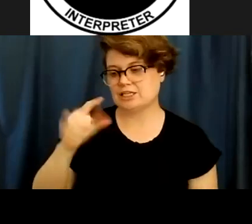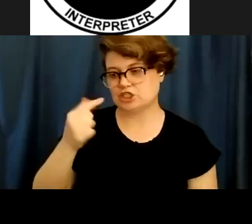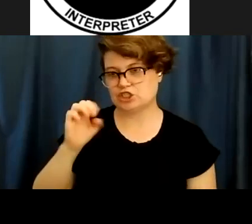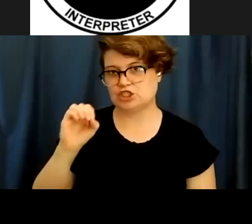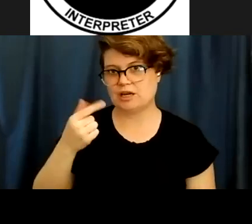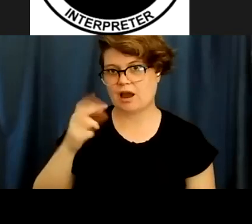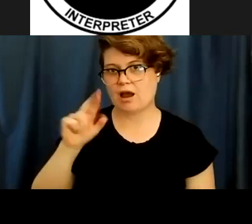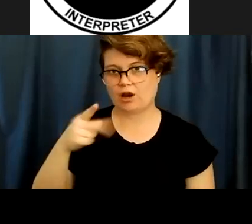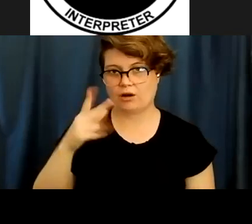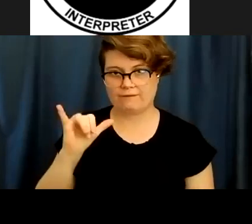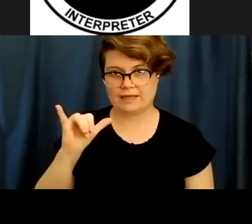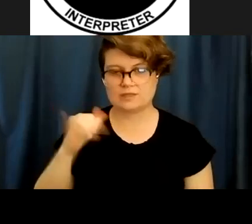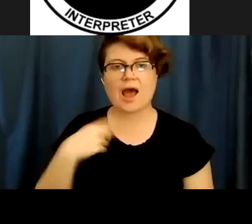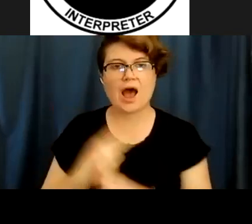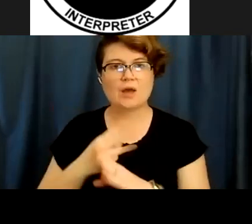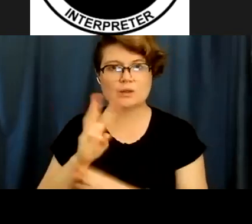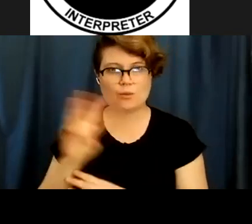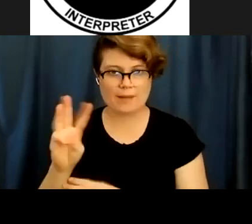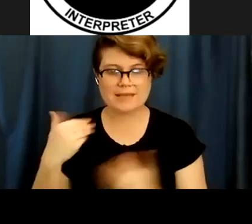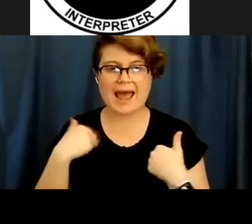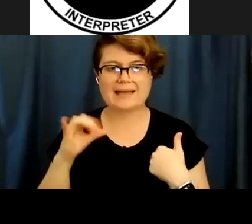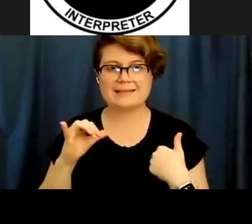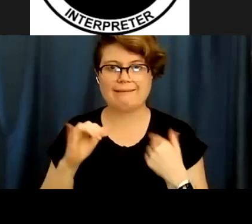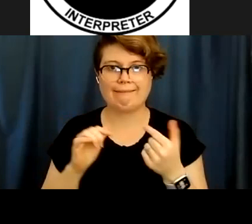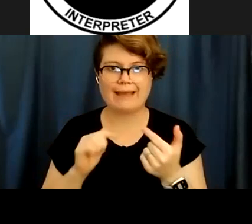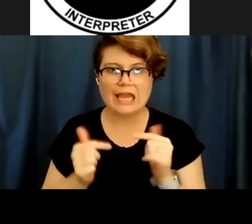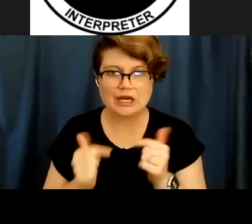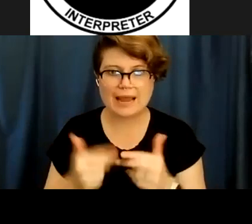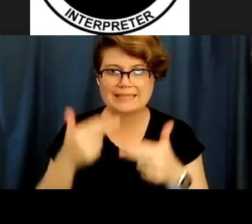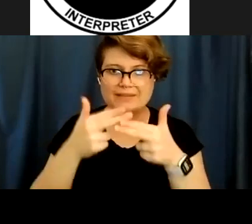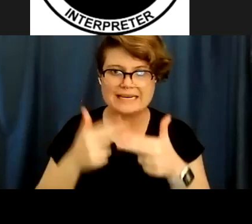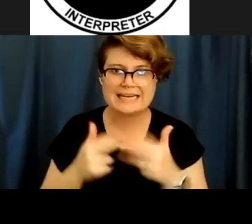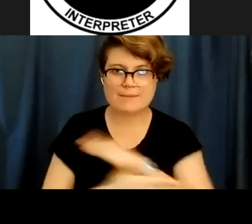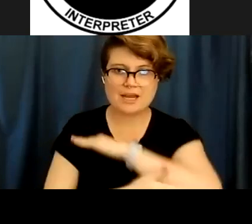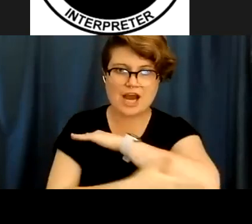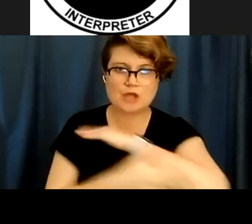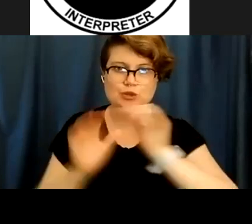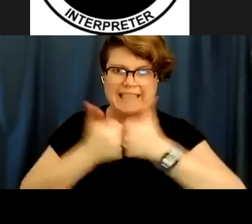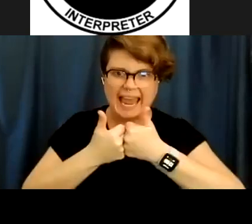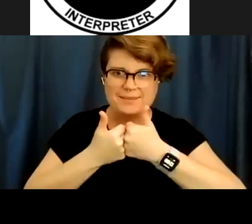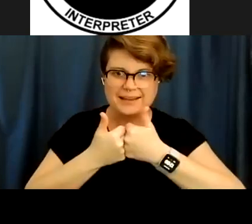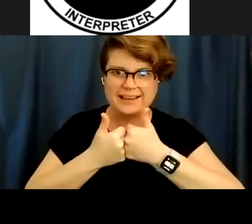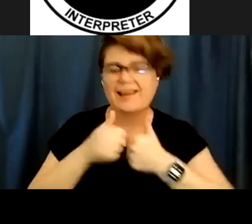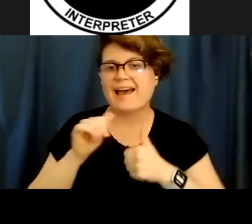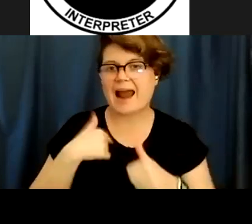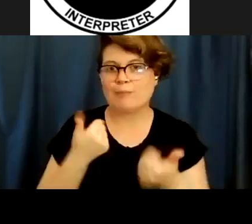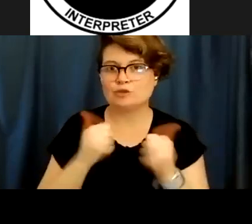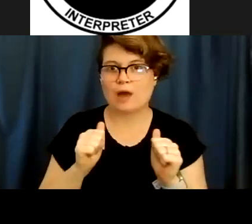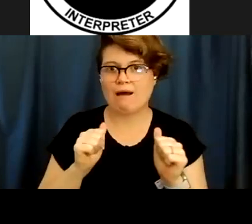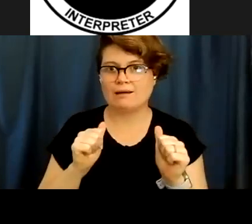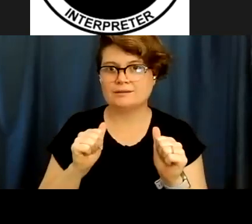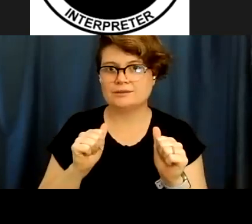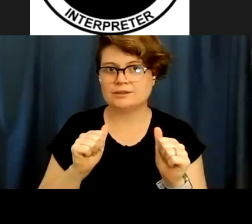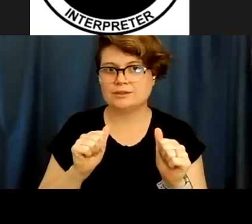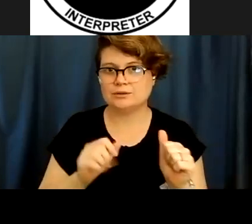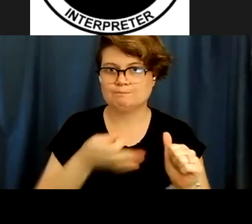this website that has this kind of interactive, like, naming countries game. That's like a thing I've tried to master in quarantine, how I